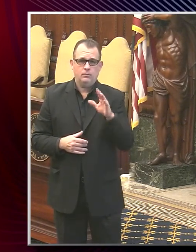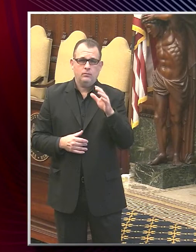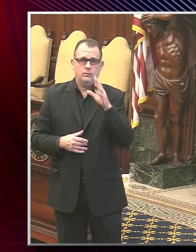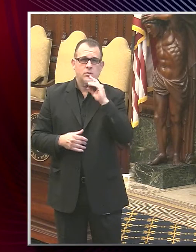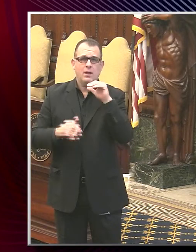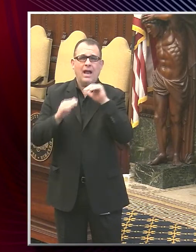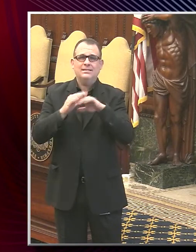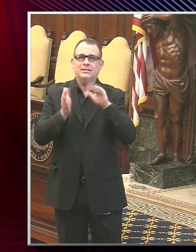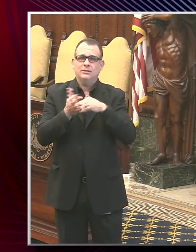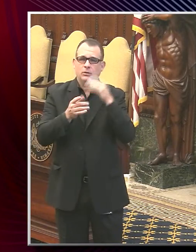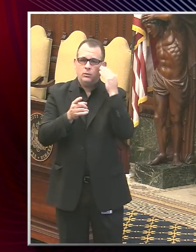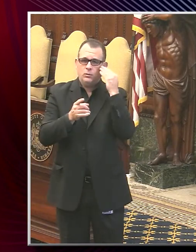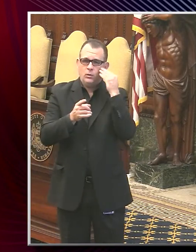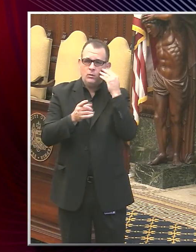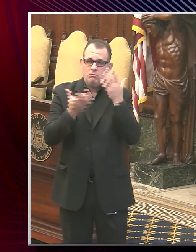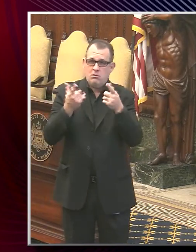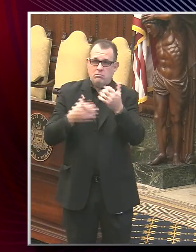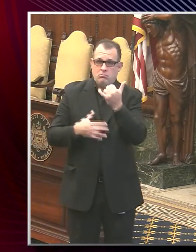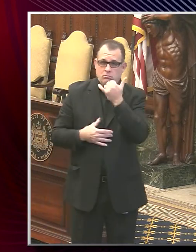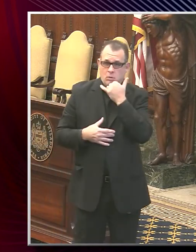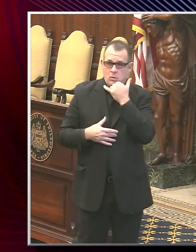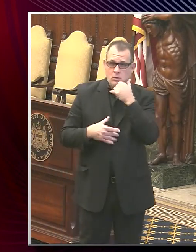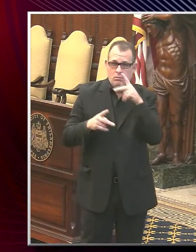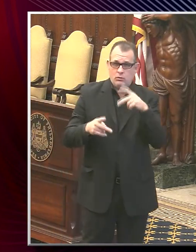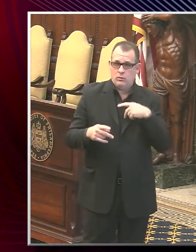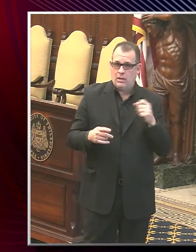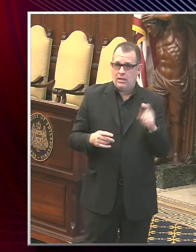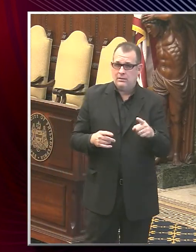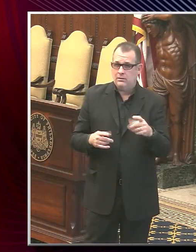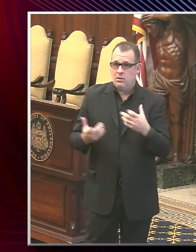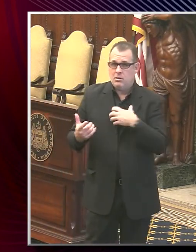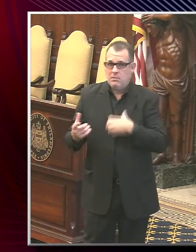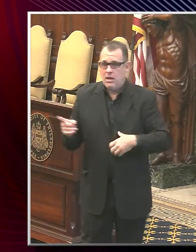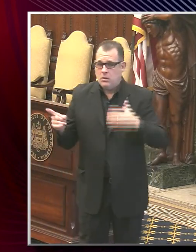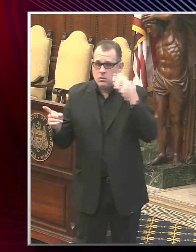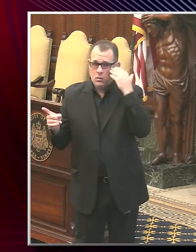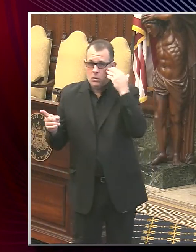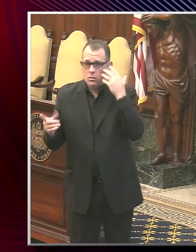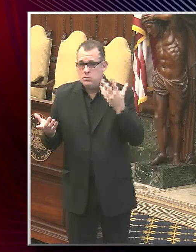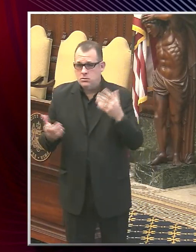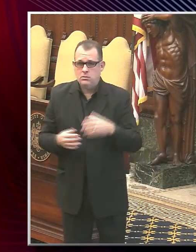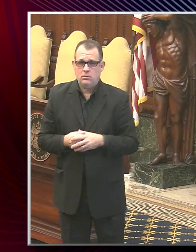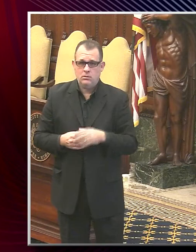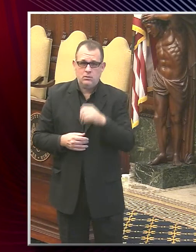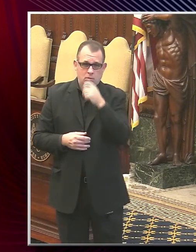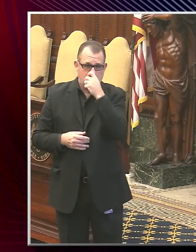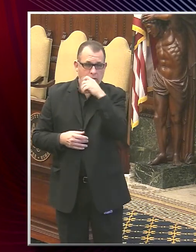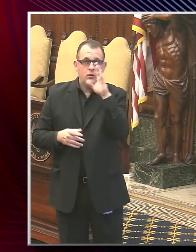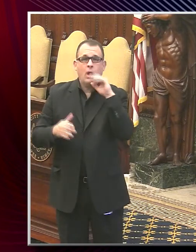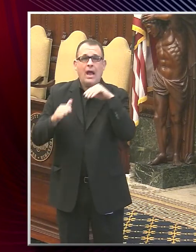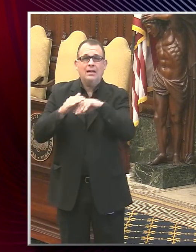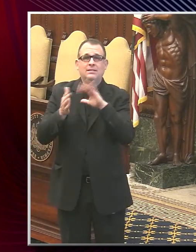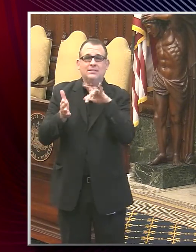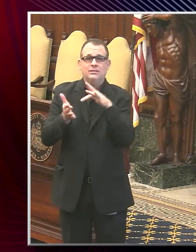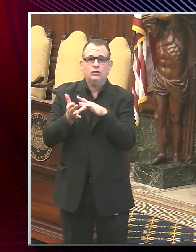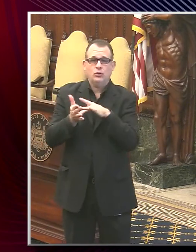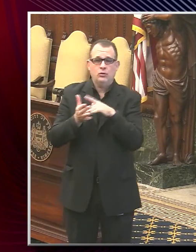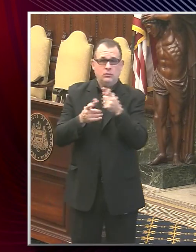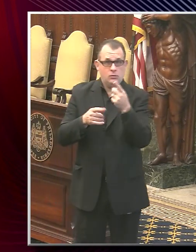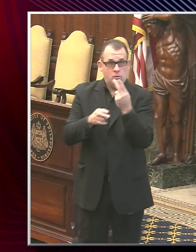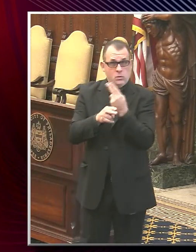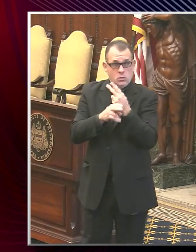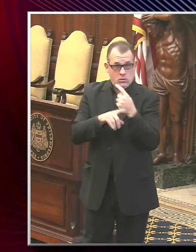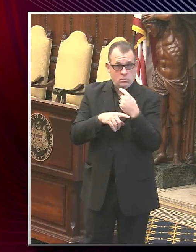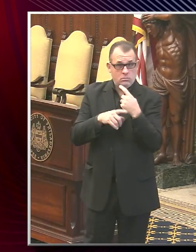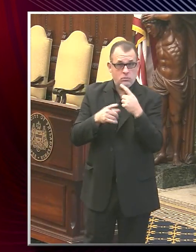right person to ask this, the mayor may know, whether the access centers are being used to capacity and whether there's been